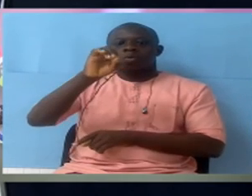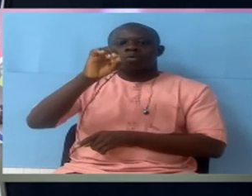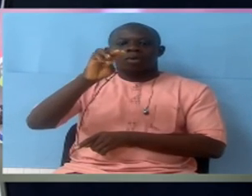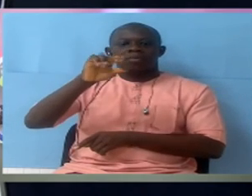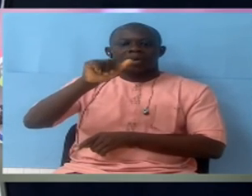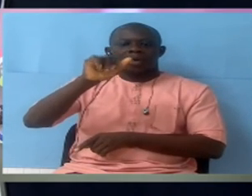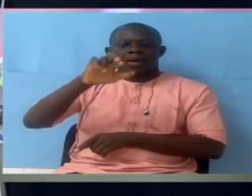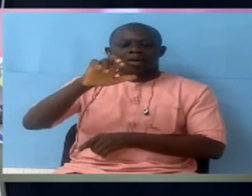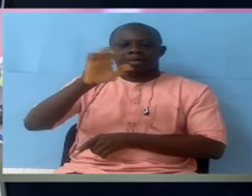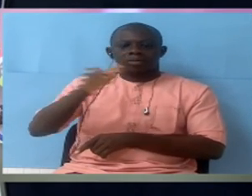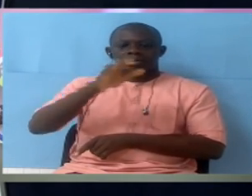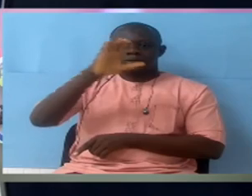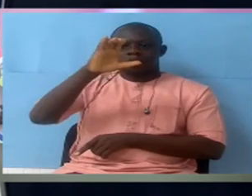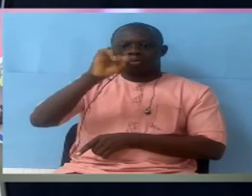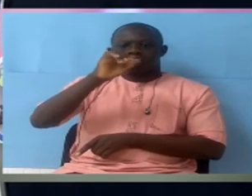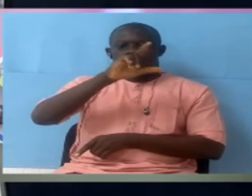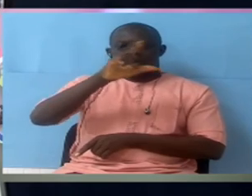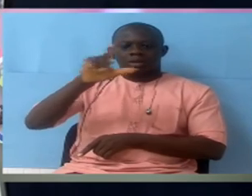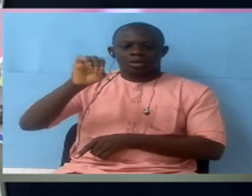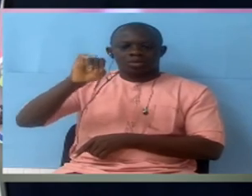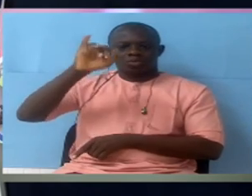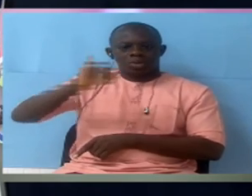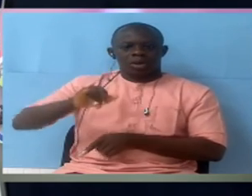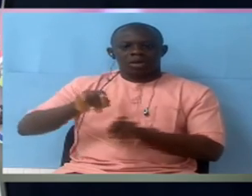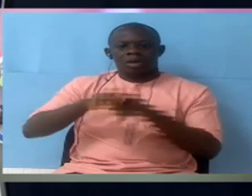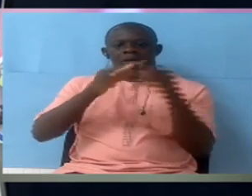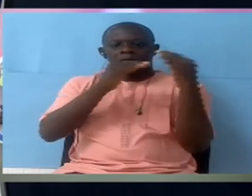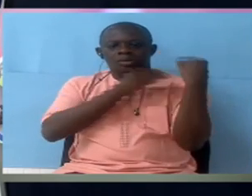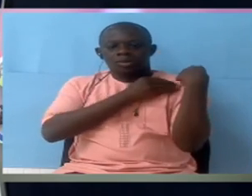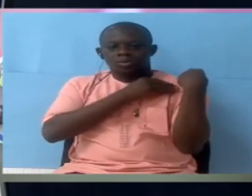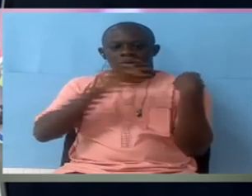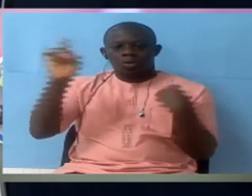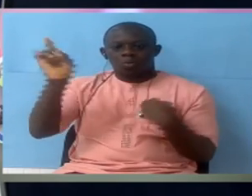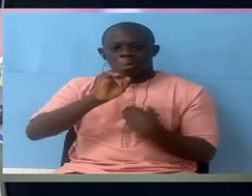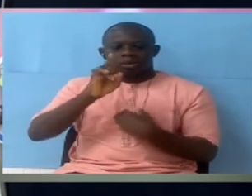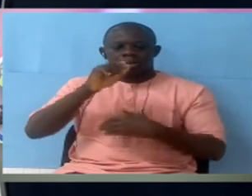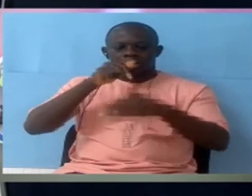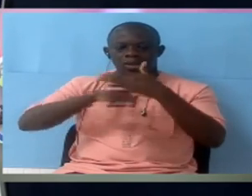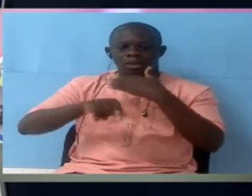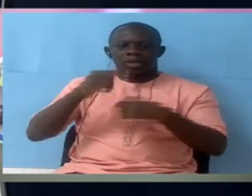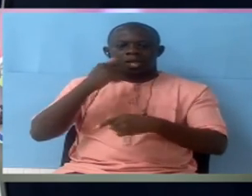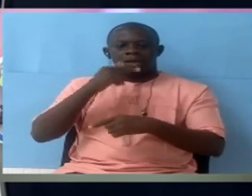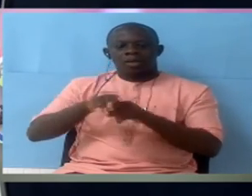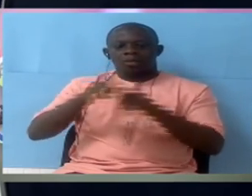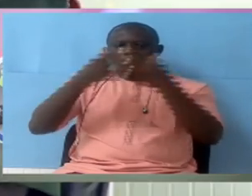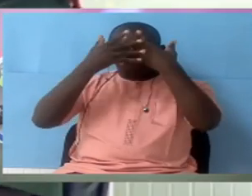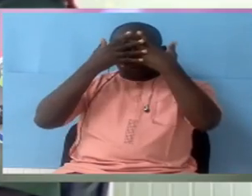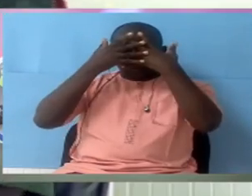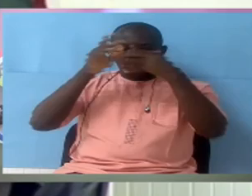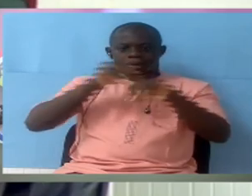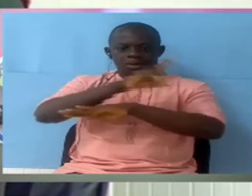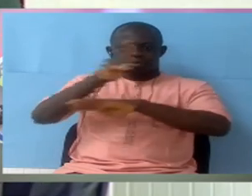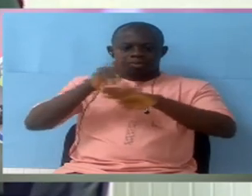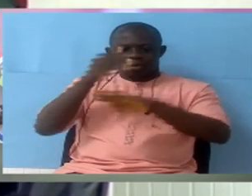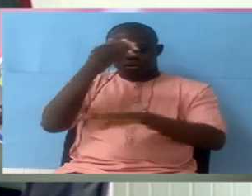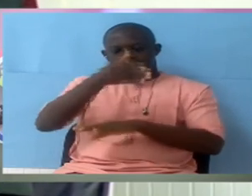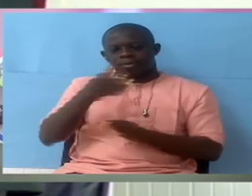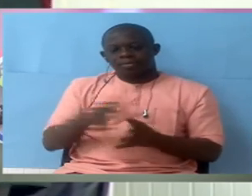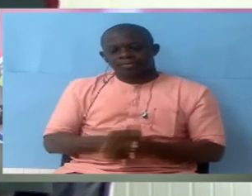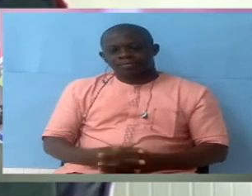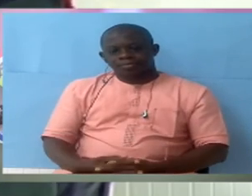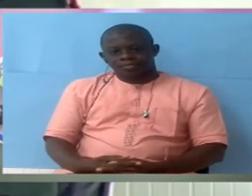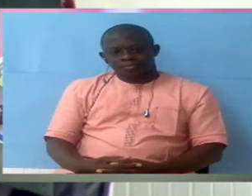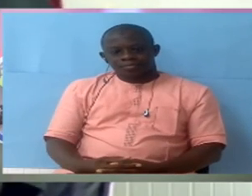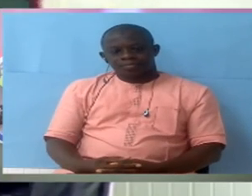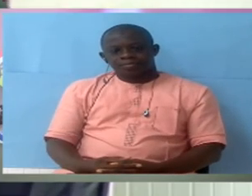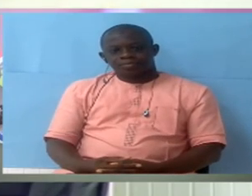role then at the prisons? Omar Koli mom lanay taxawayam ci taxaw ci waxtu bobu ci kasso